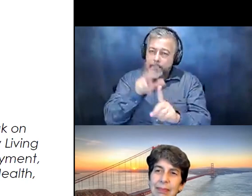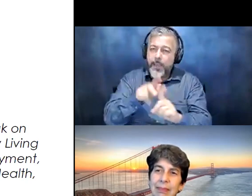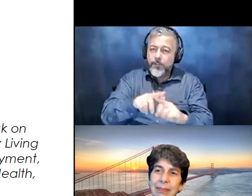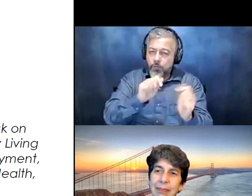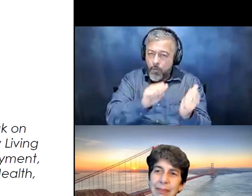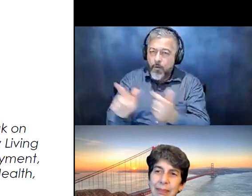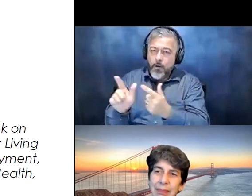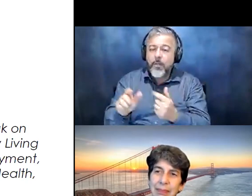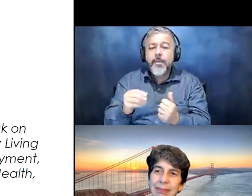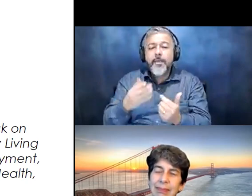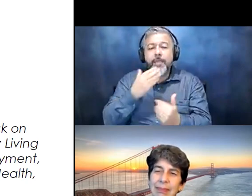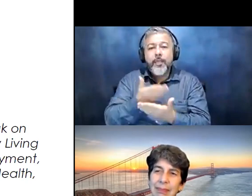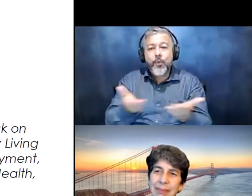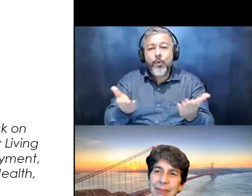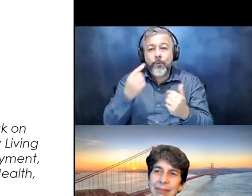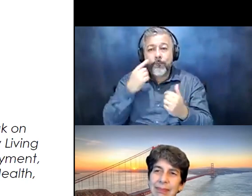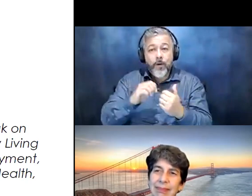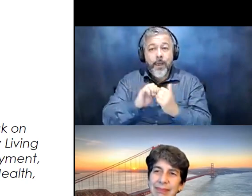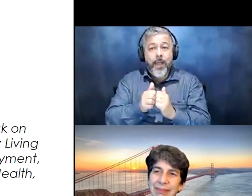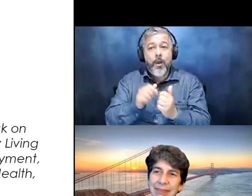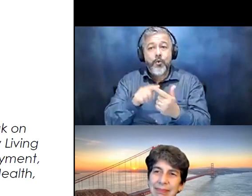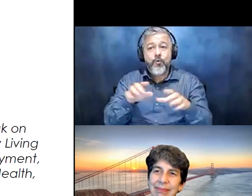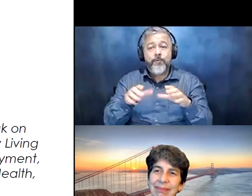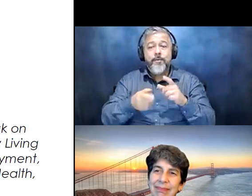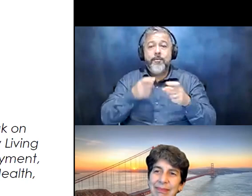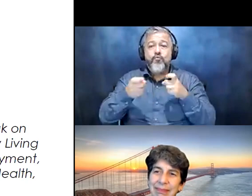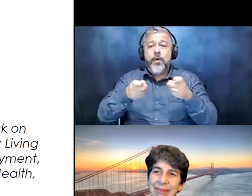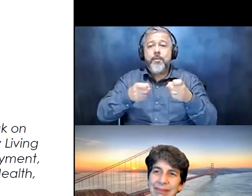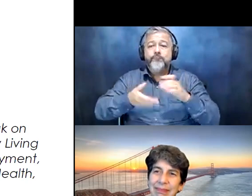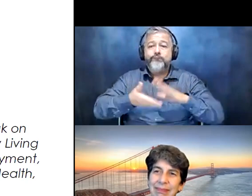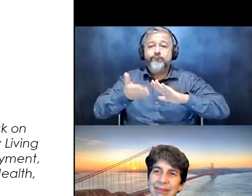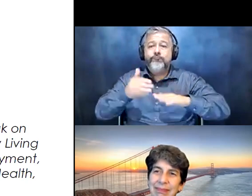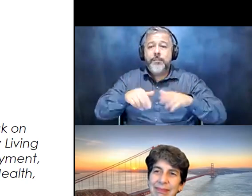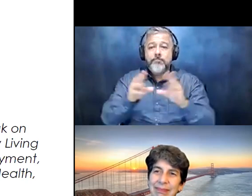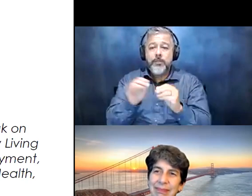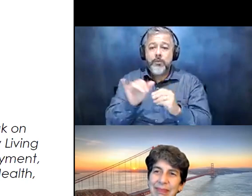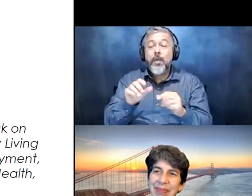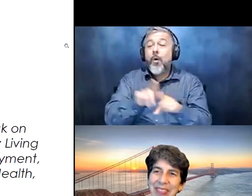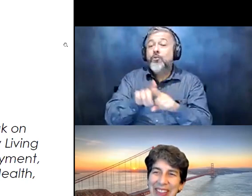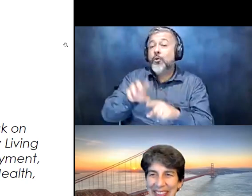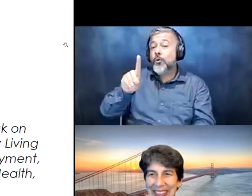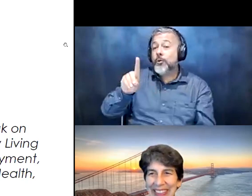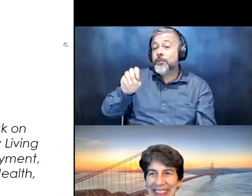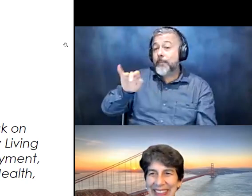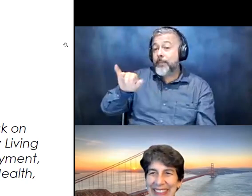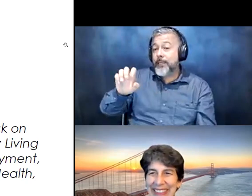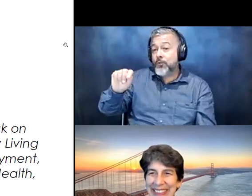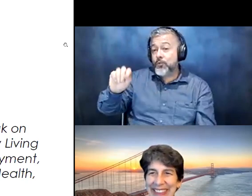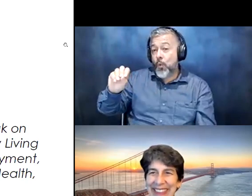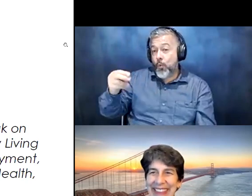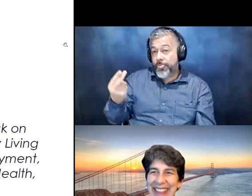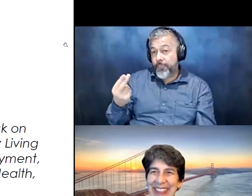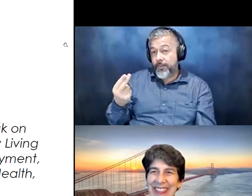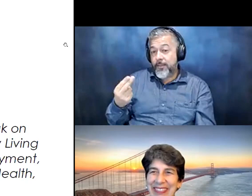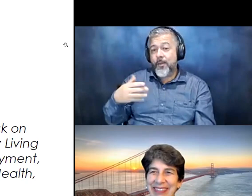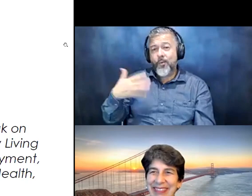again, thank you for, the way you've done this meeting today. And a shout out to Debbie Toth, because man,